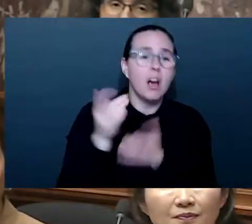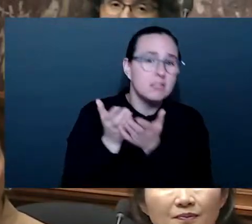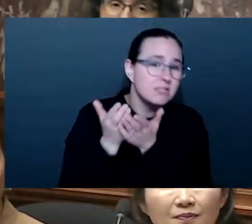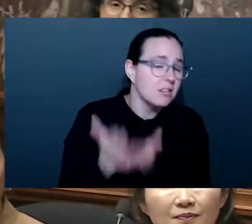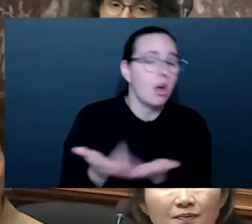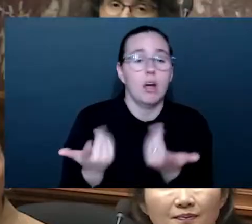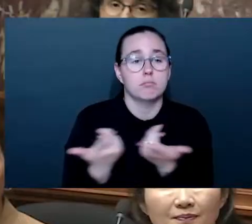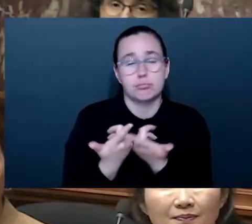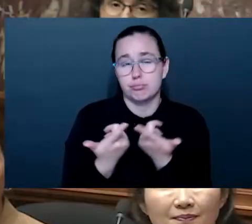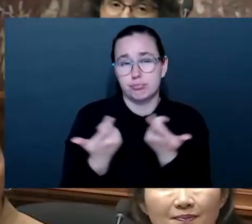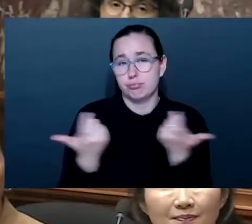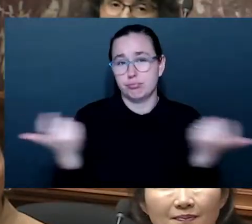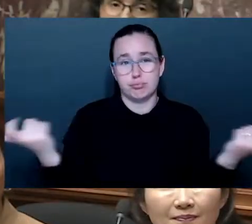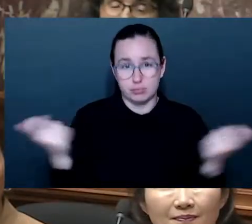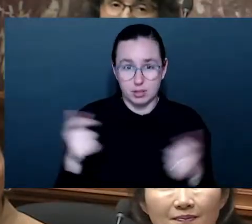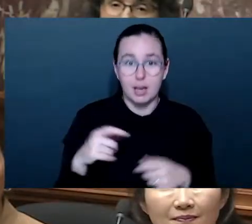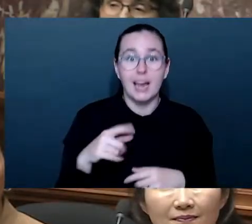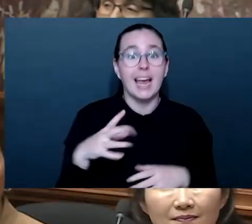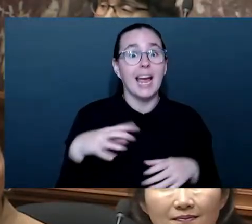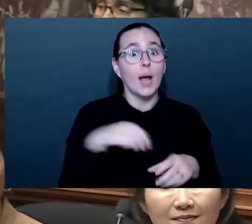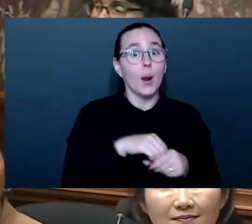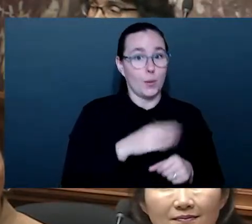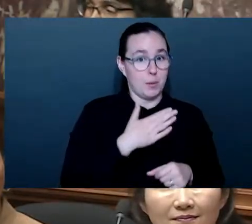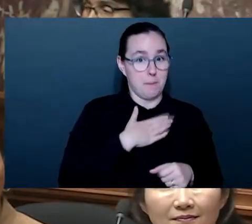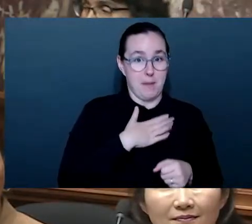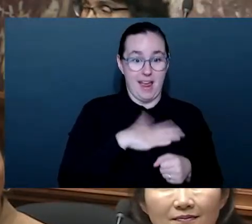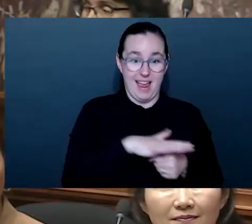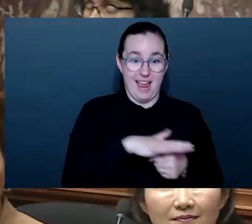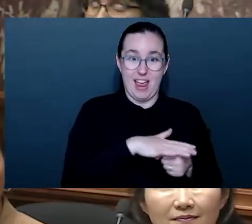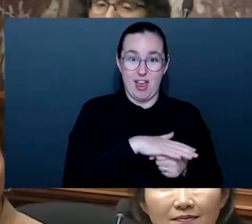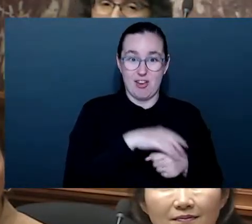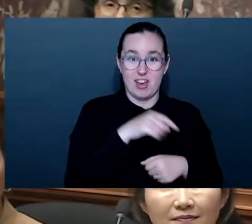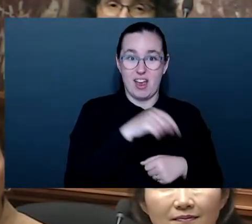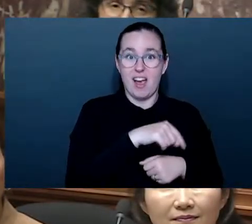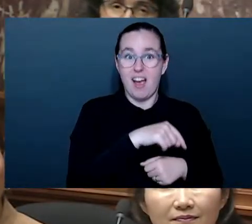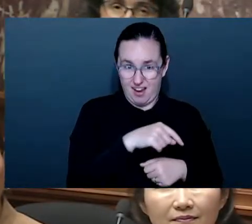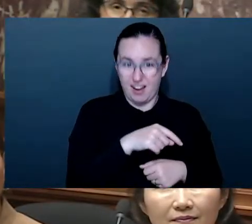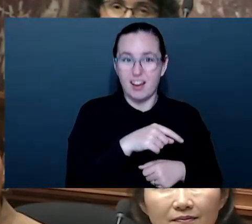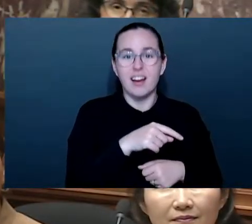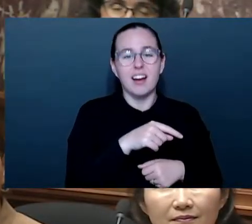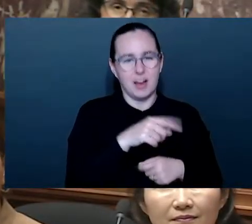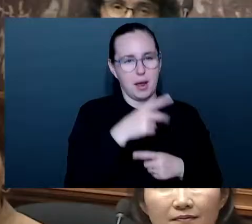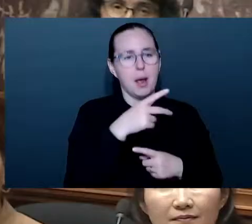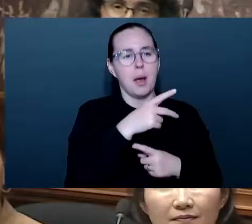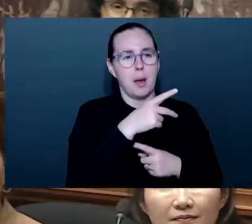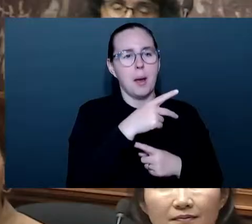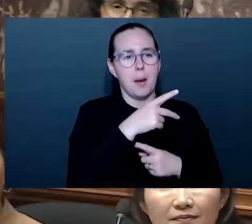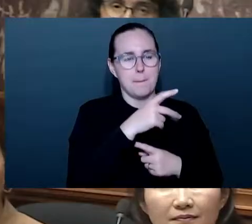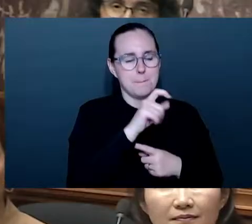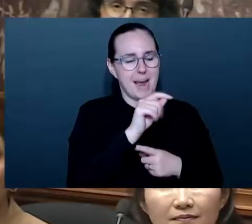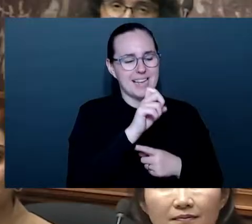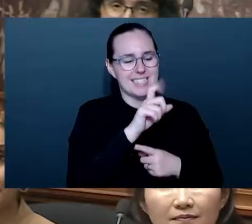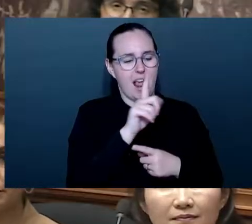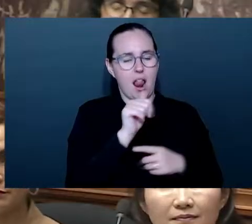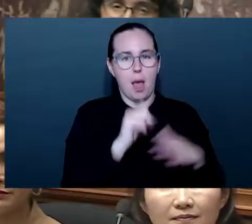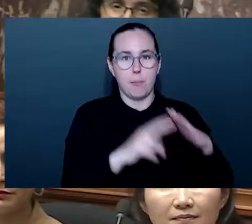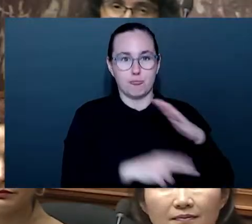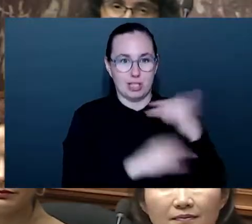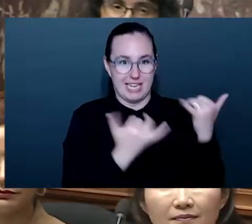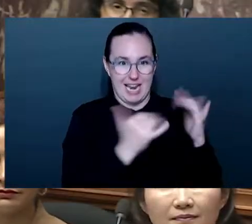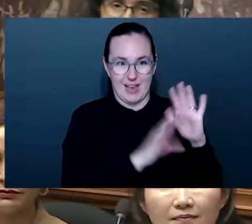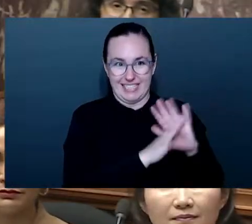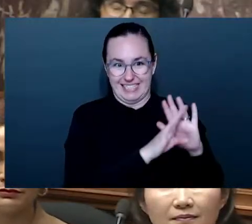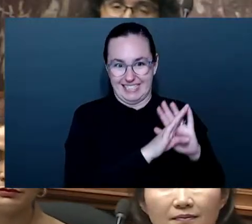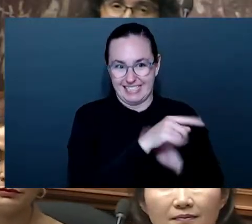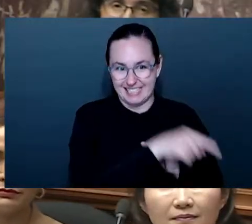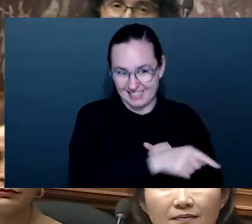the Patella Bridge right now. It is such a pleasure to have them working to help us build the economy that